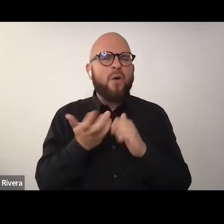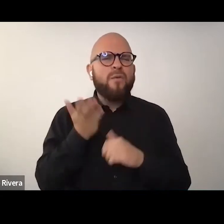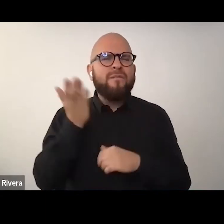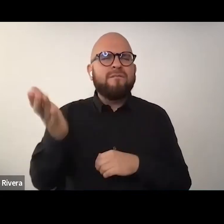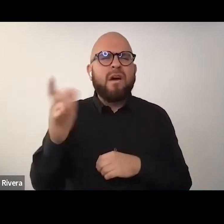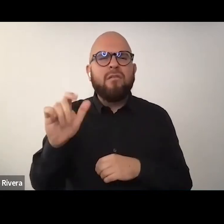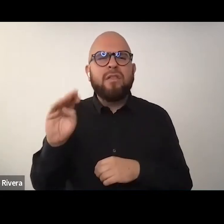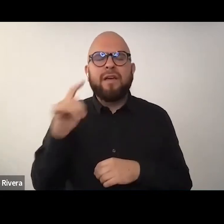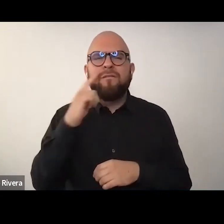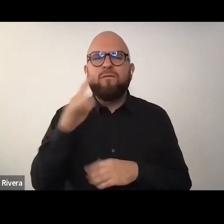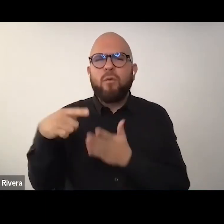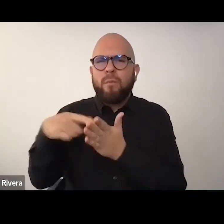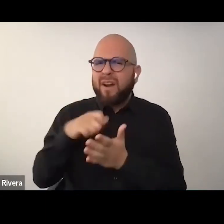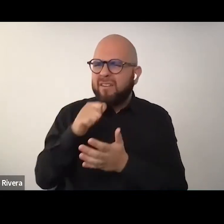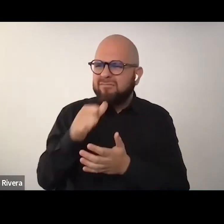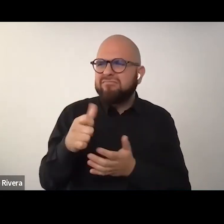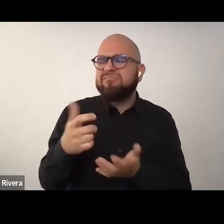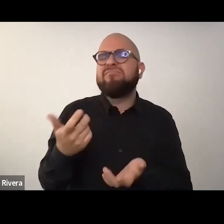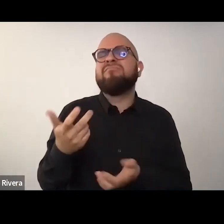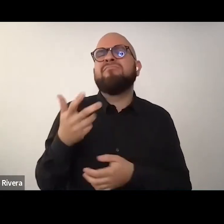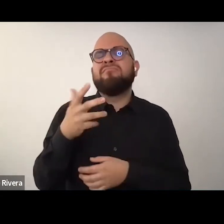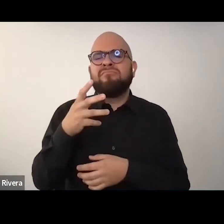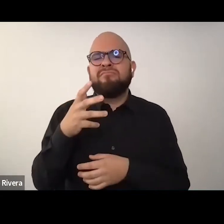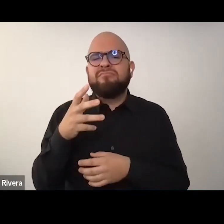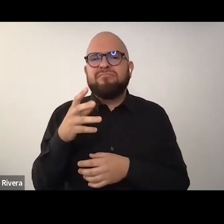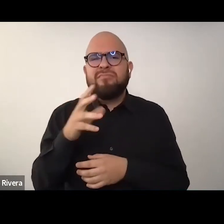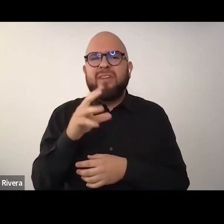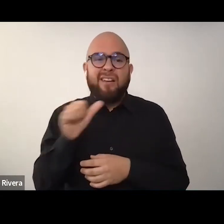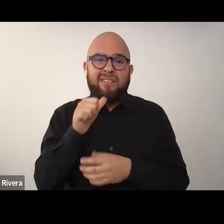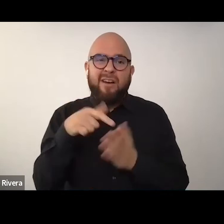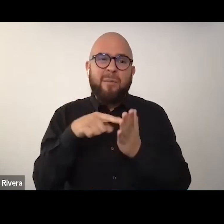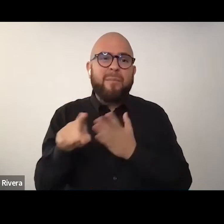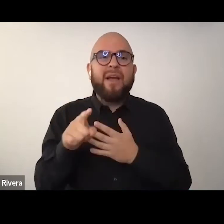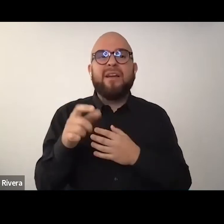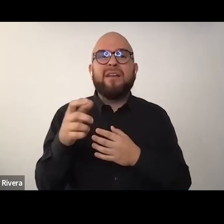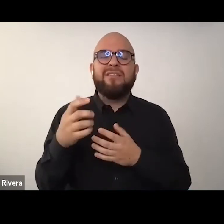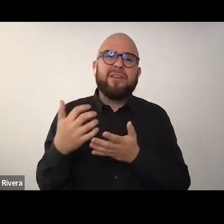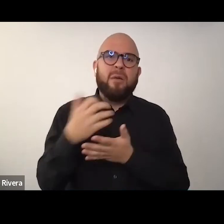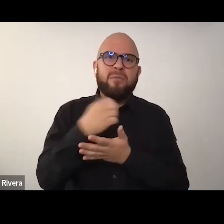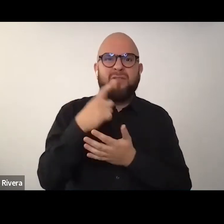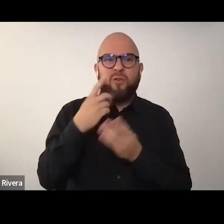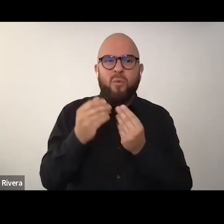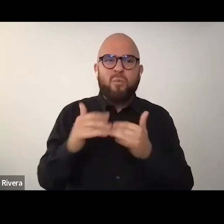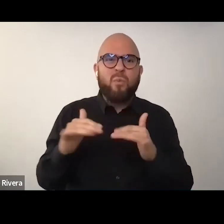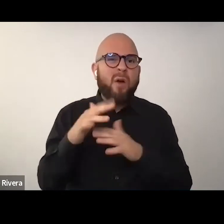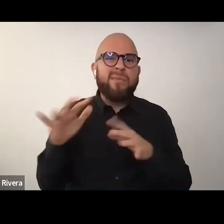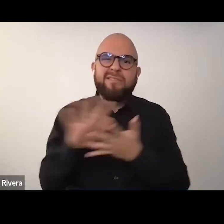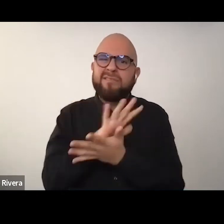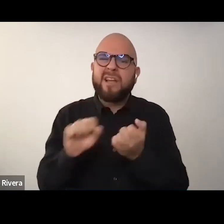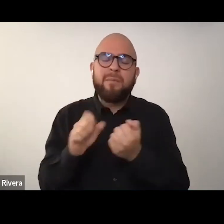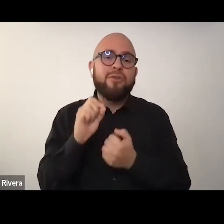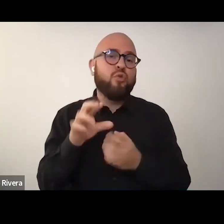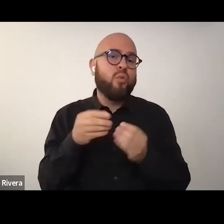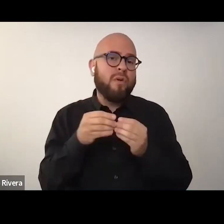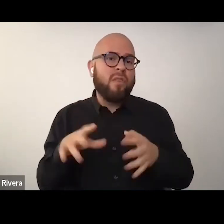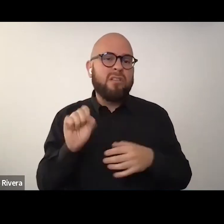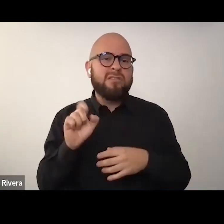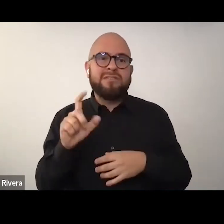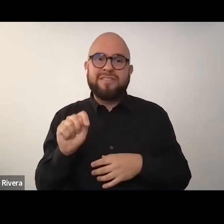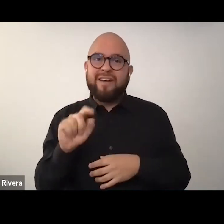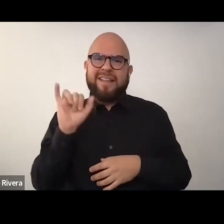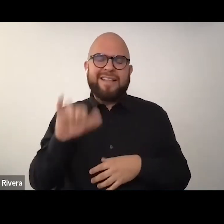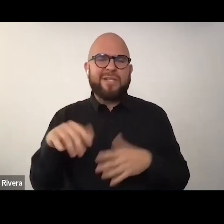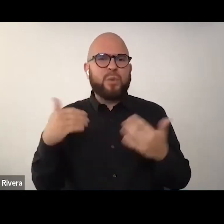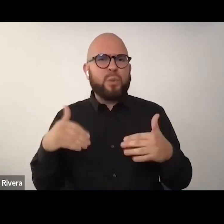wages, on-set violations, and unpaid compensation for property damaged or lost on set is a hot topic that many of our members